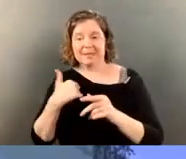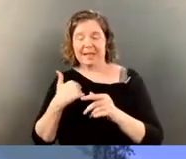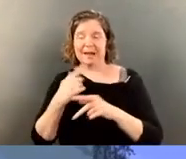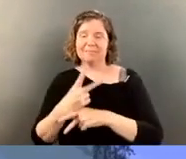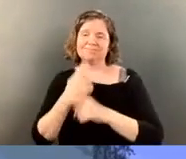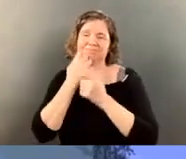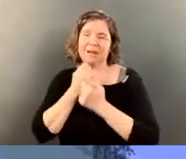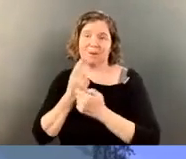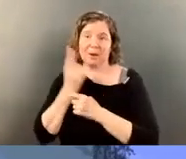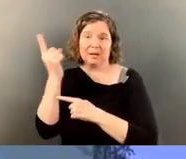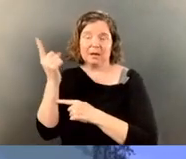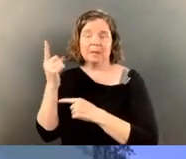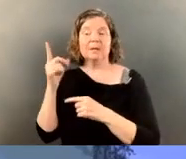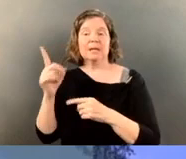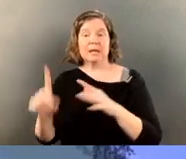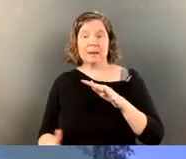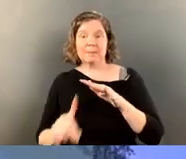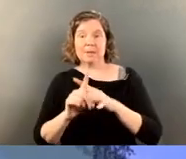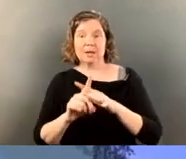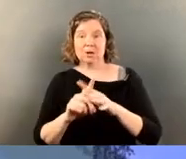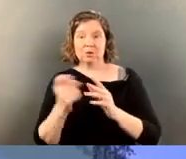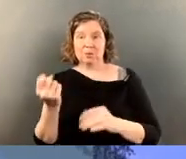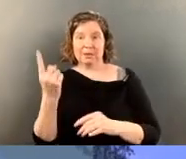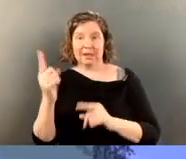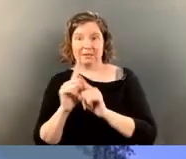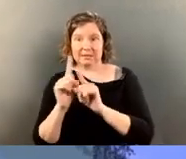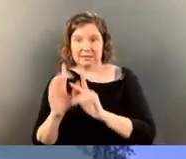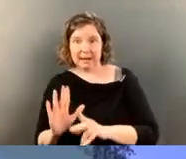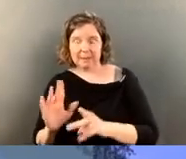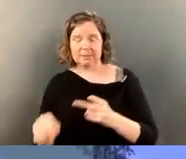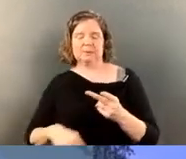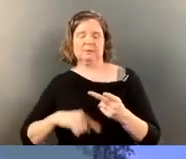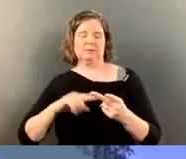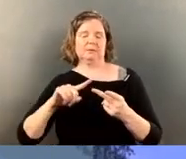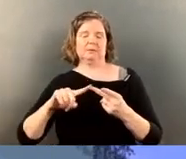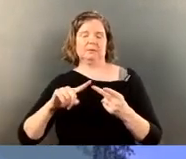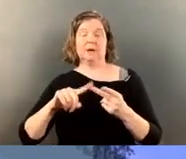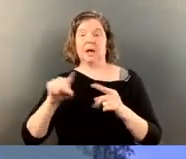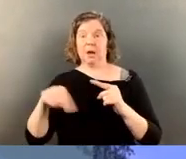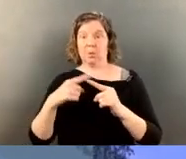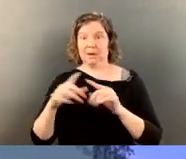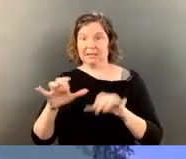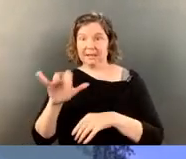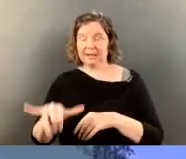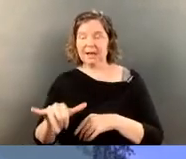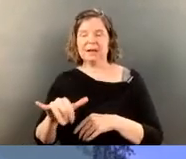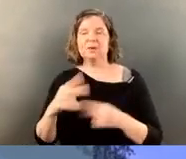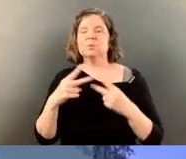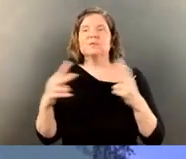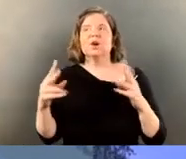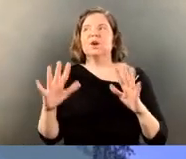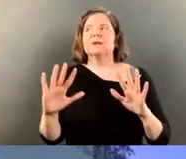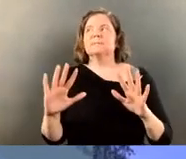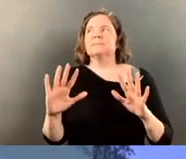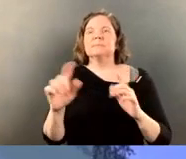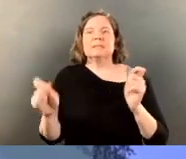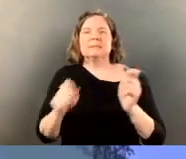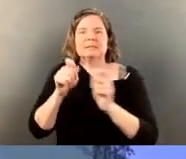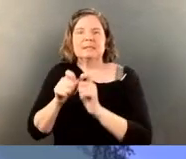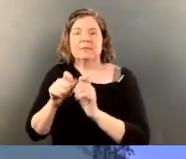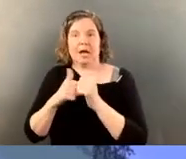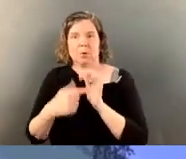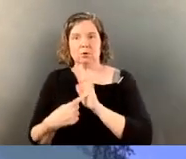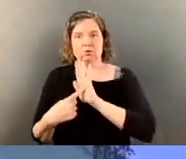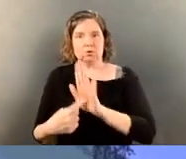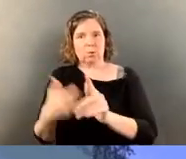cared about him. He appeared to the 11 disciples. And when he did, it was very specific how